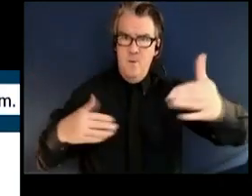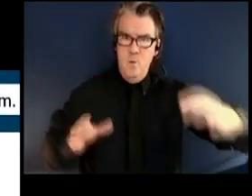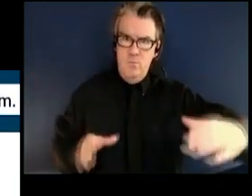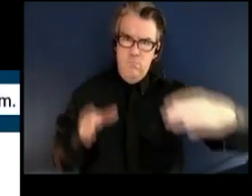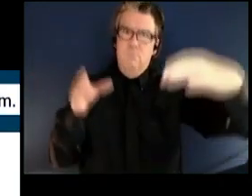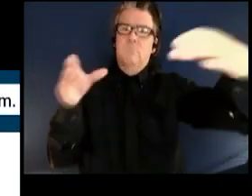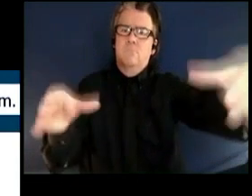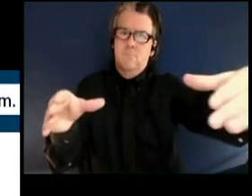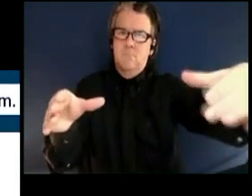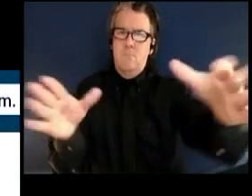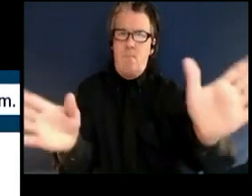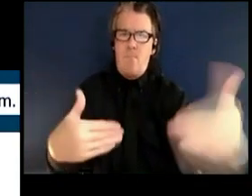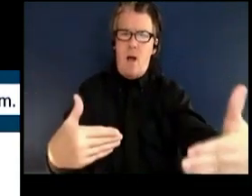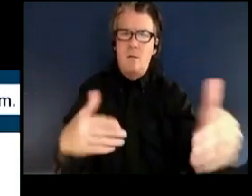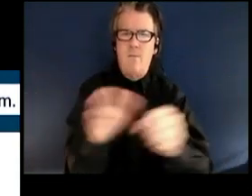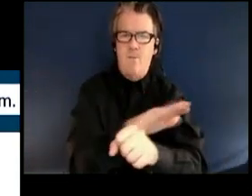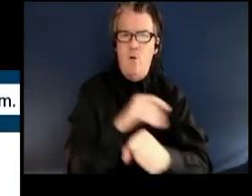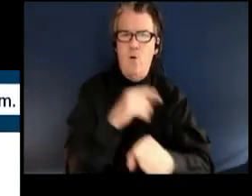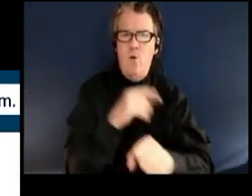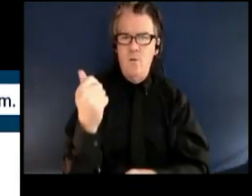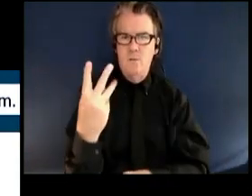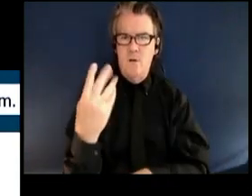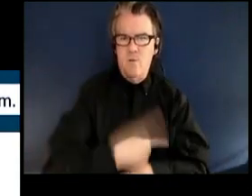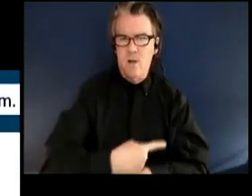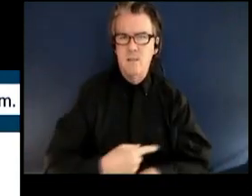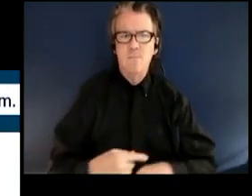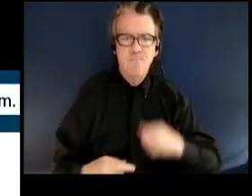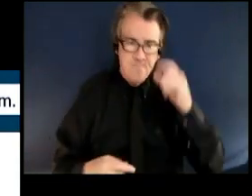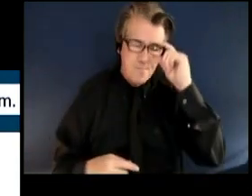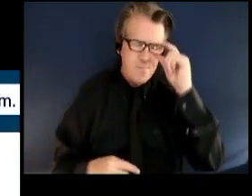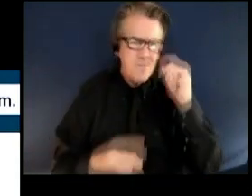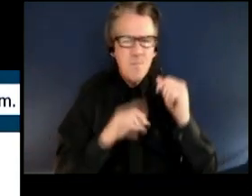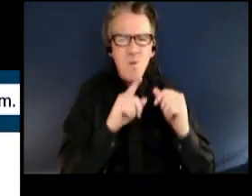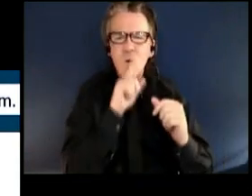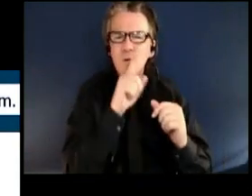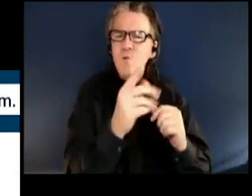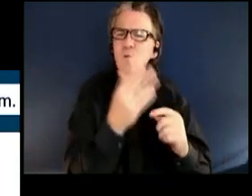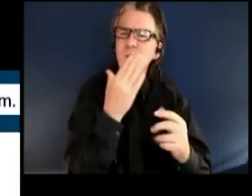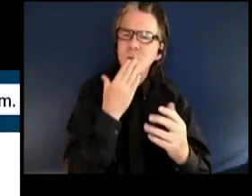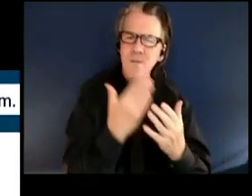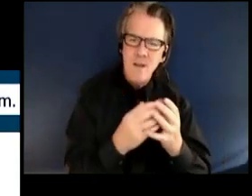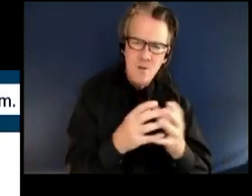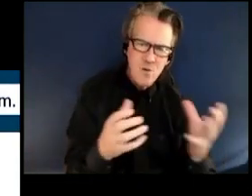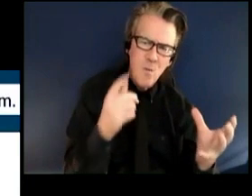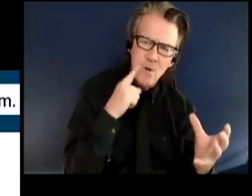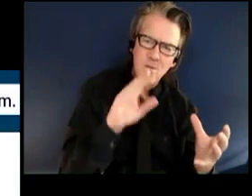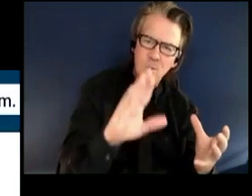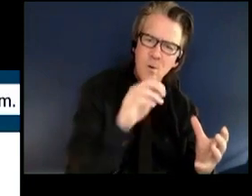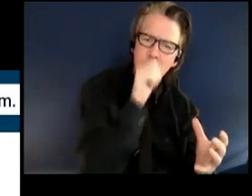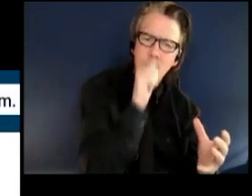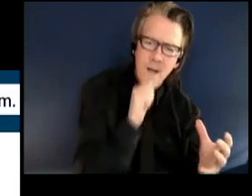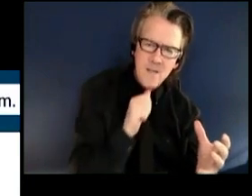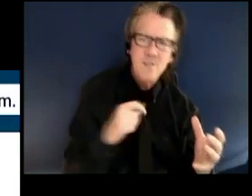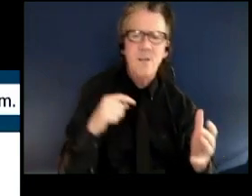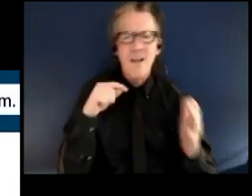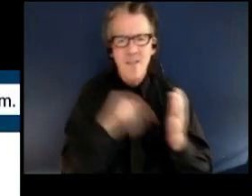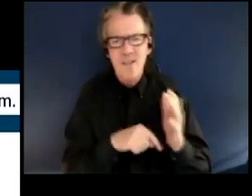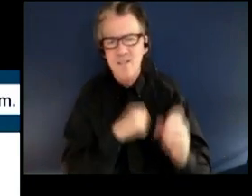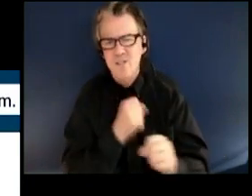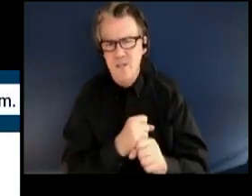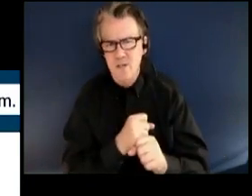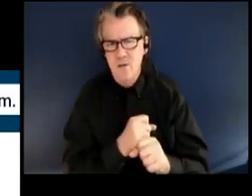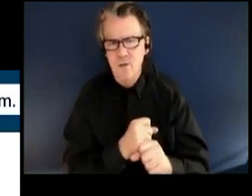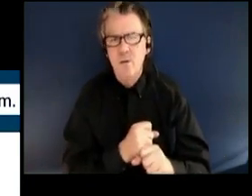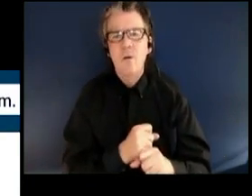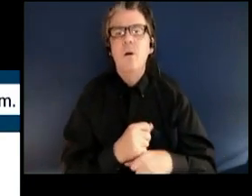and want to thank you again for your patience and your understanding. This fire season has been particularly difficult for everyone, and